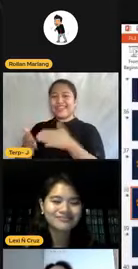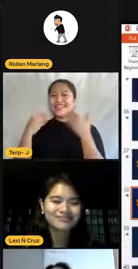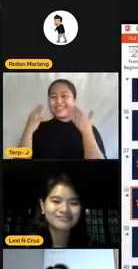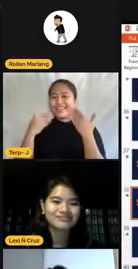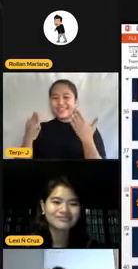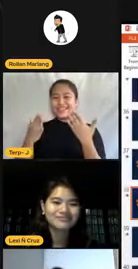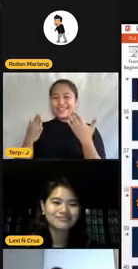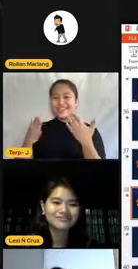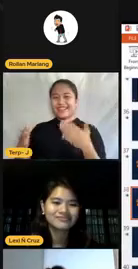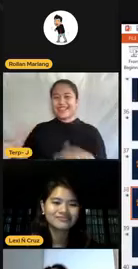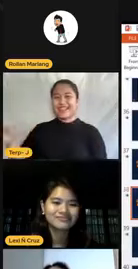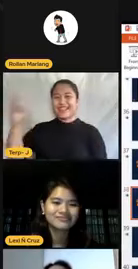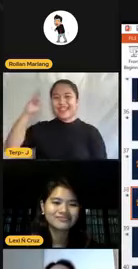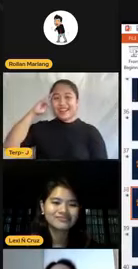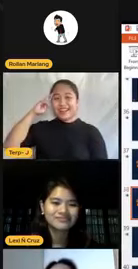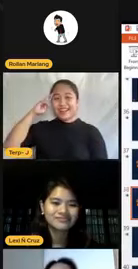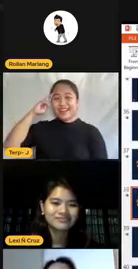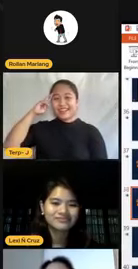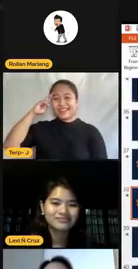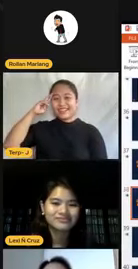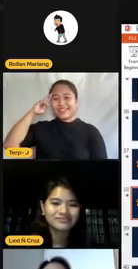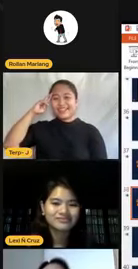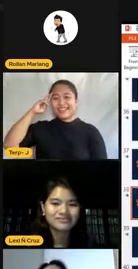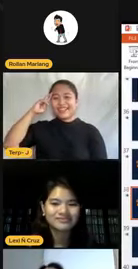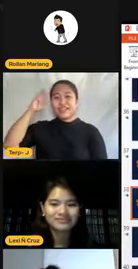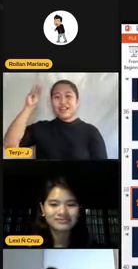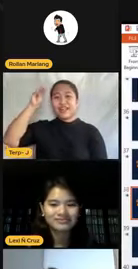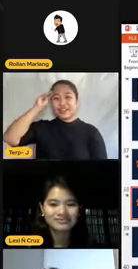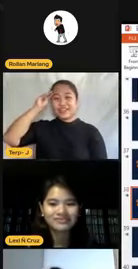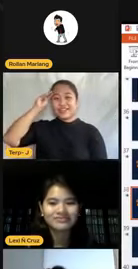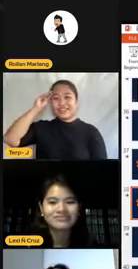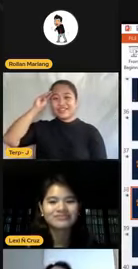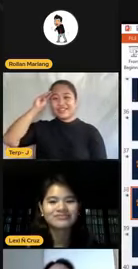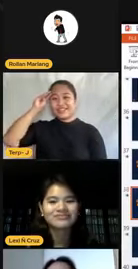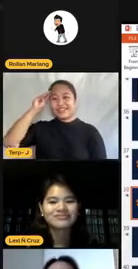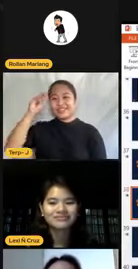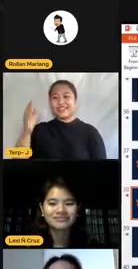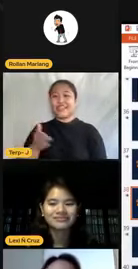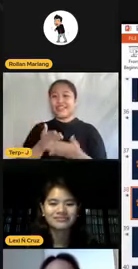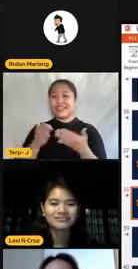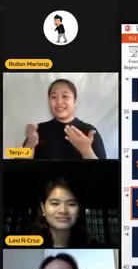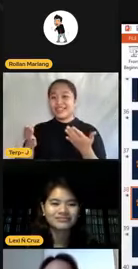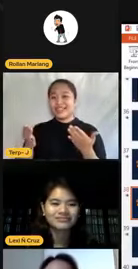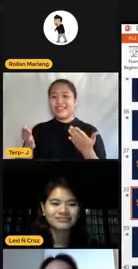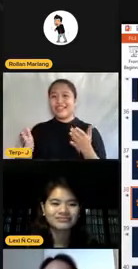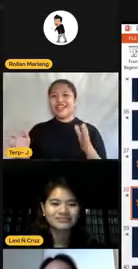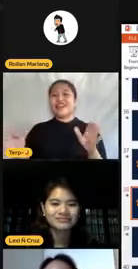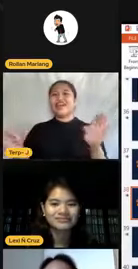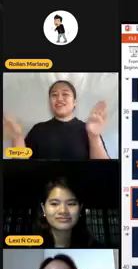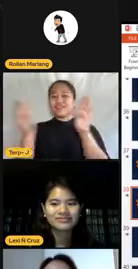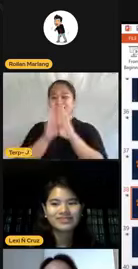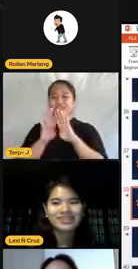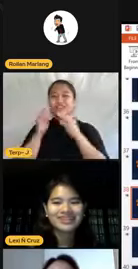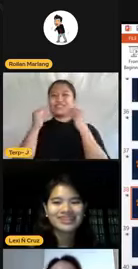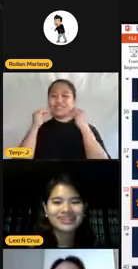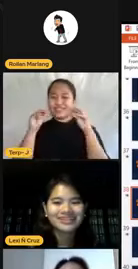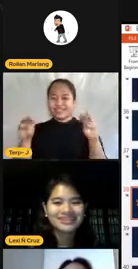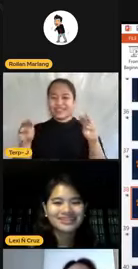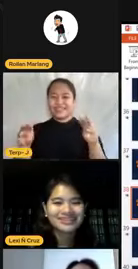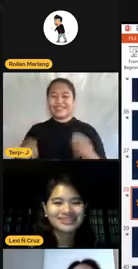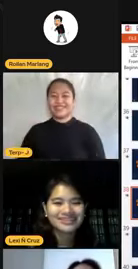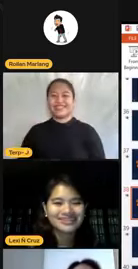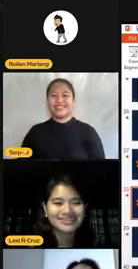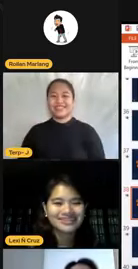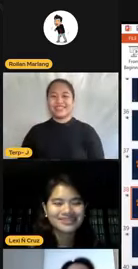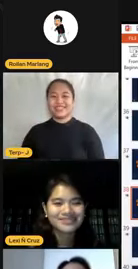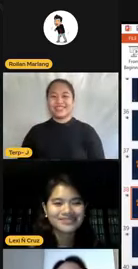much, Sir Arlan, for your closing remarks. So anyway, so I think that's a wrap for this webinar.